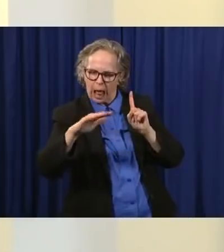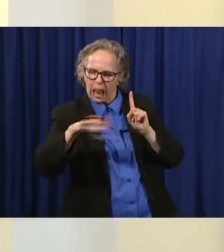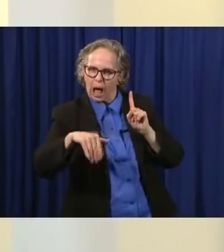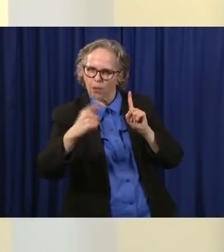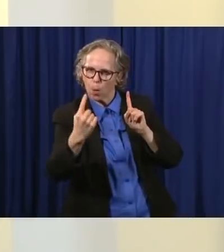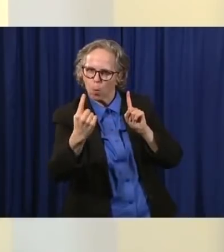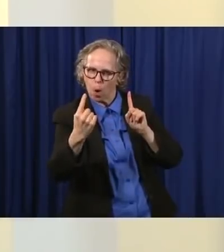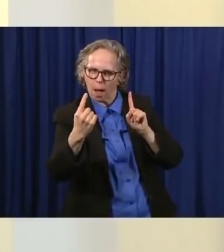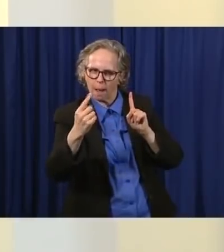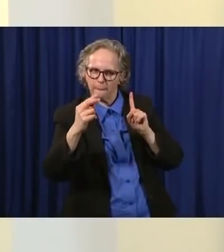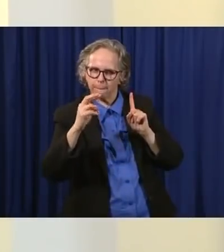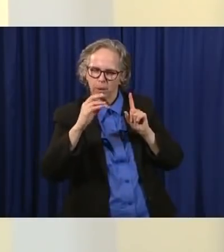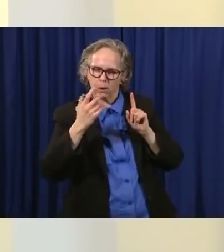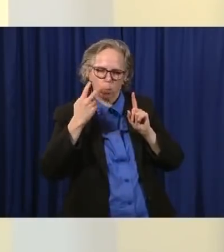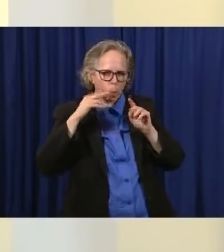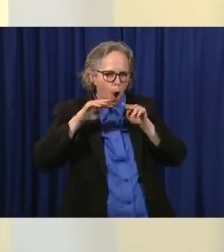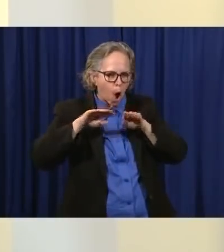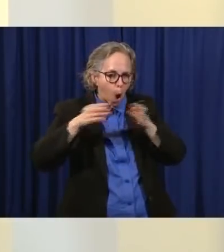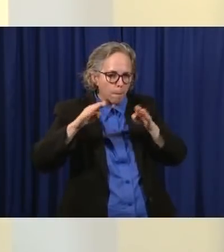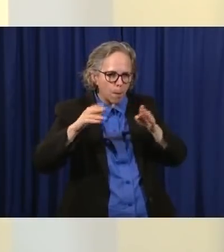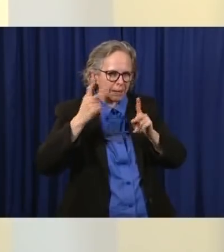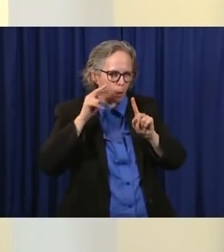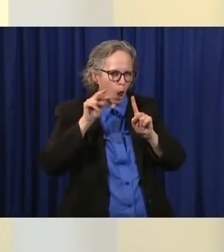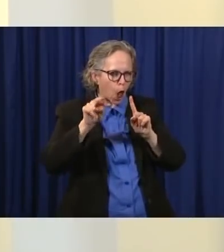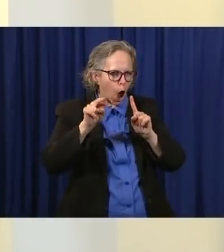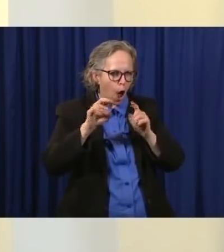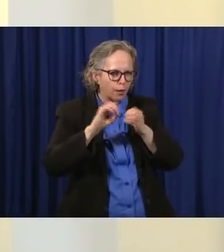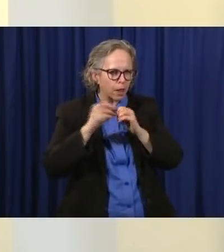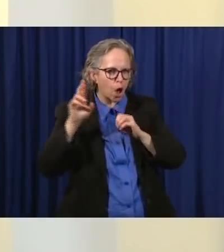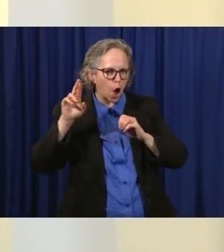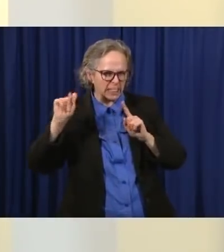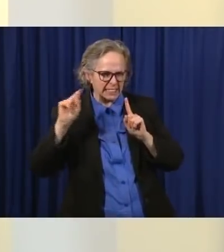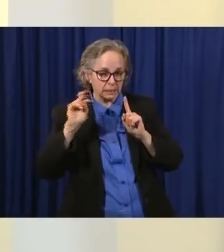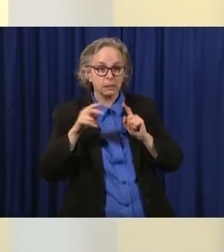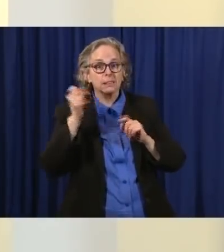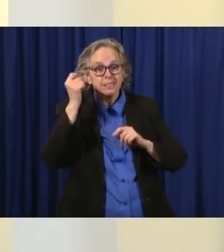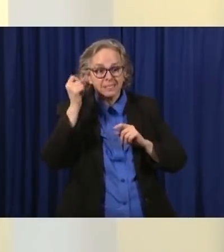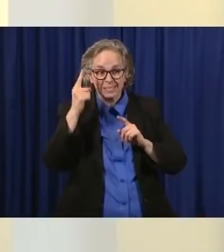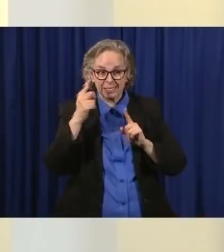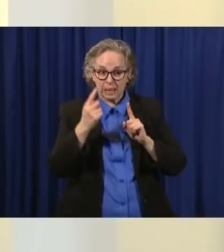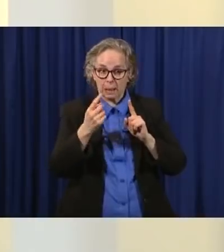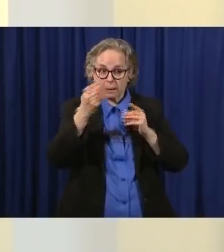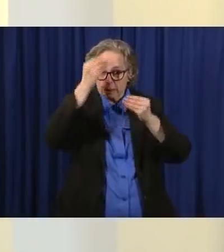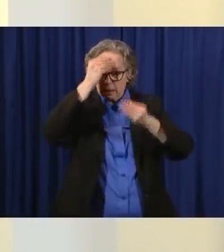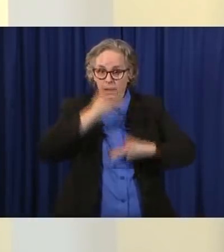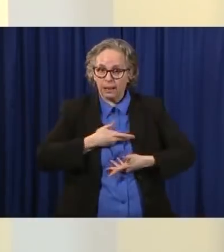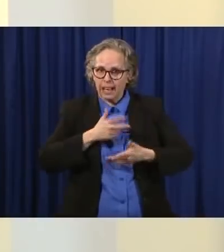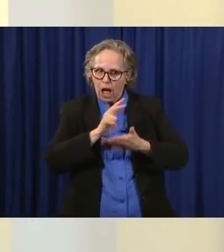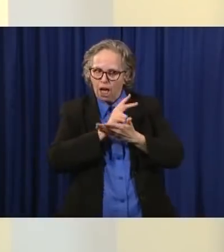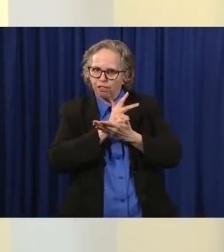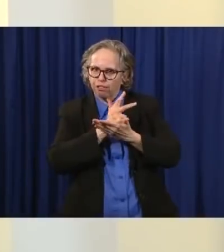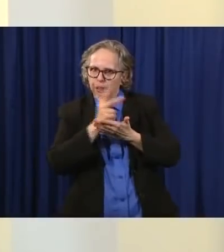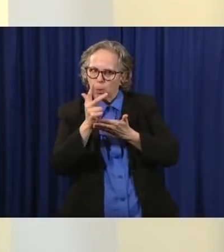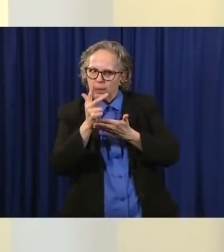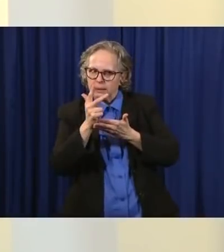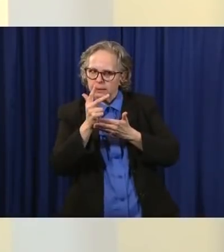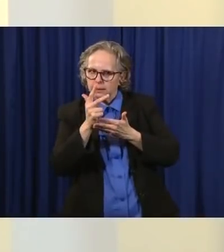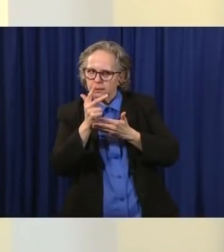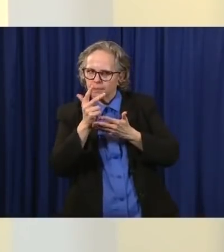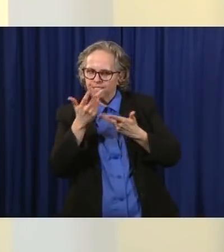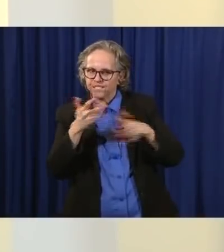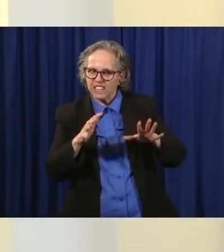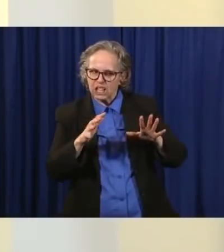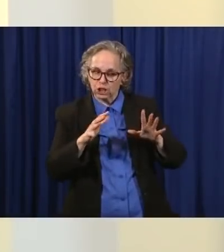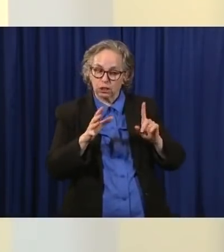closely. And it takes, again, a lot of these are lagging indicators, so we see it about 3 weeks later. I just want to